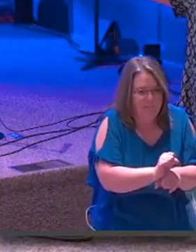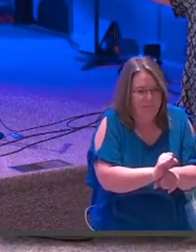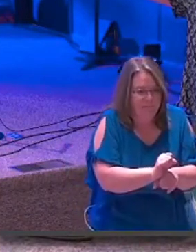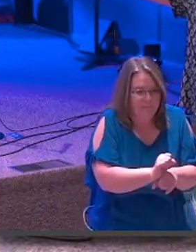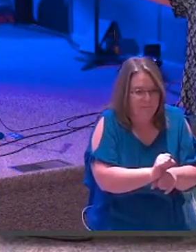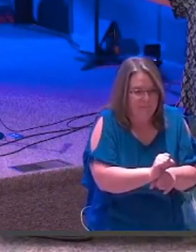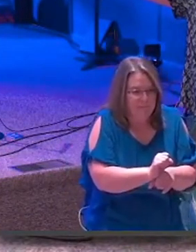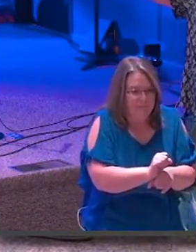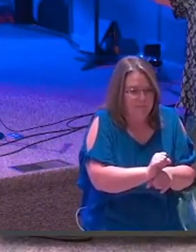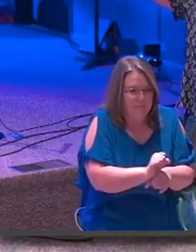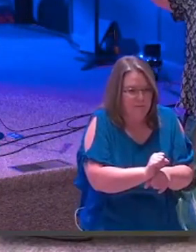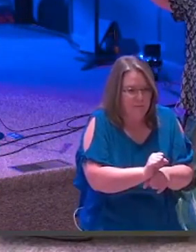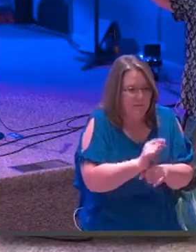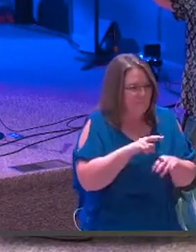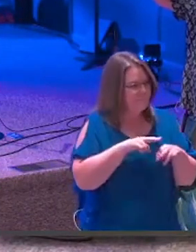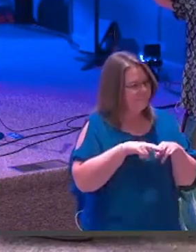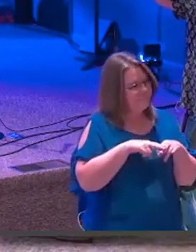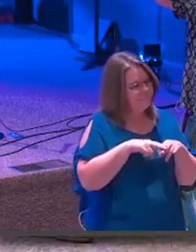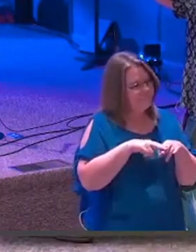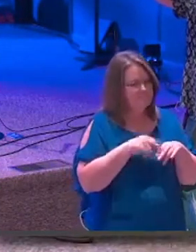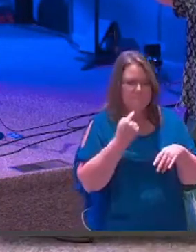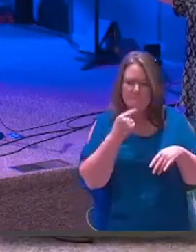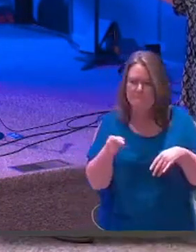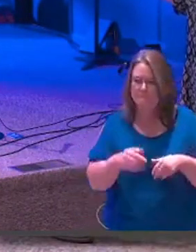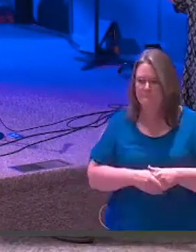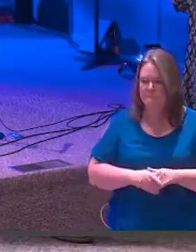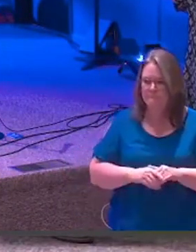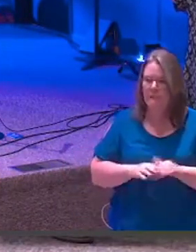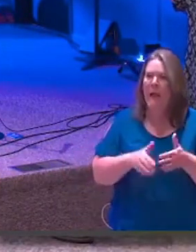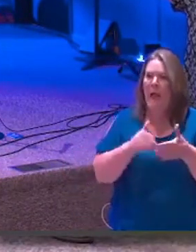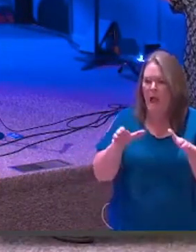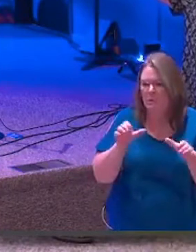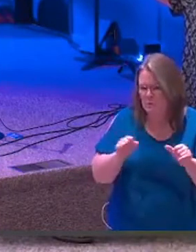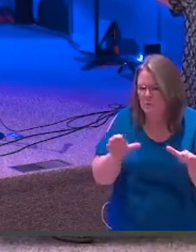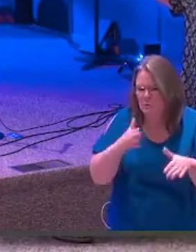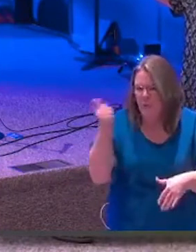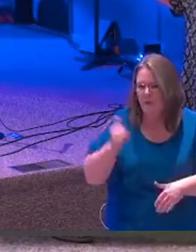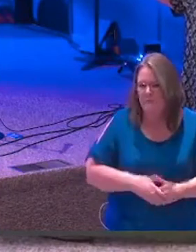while we sit back and tell them how they could have done it better?